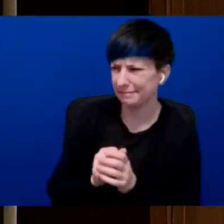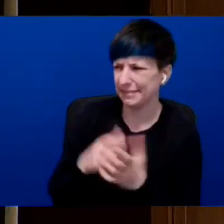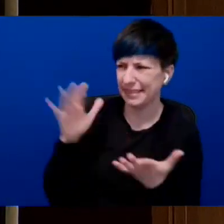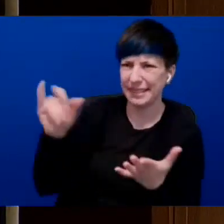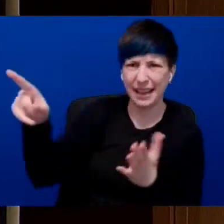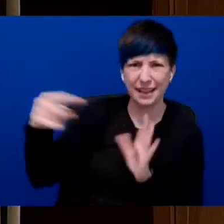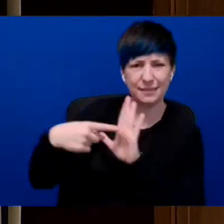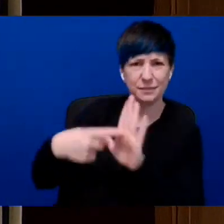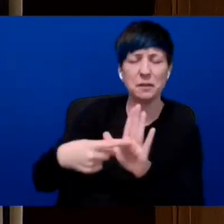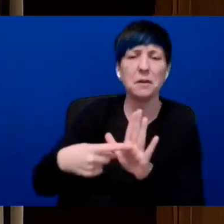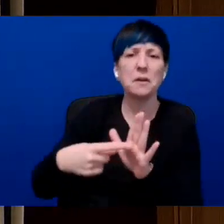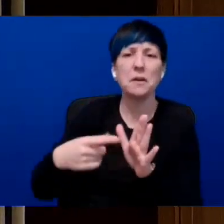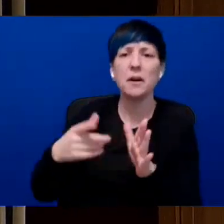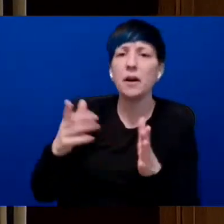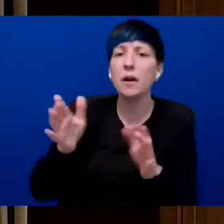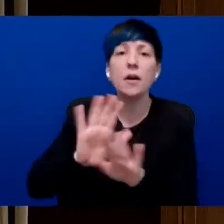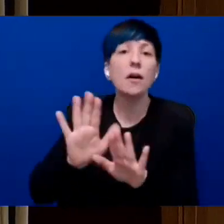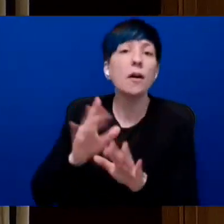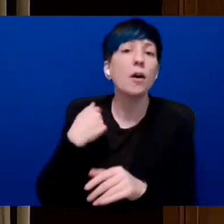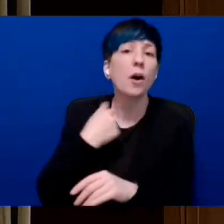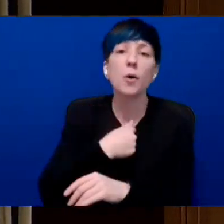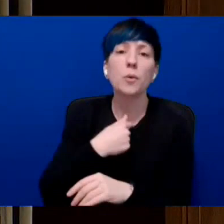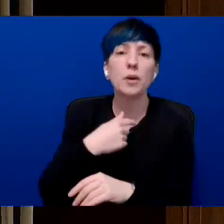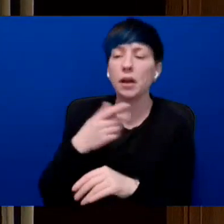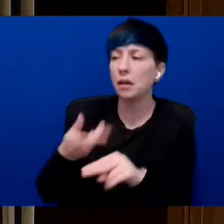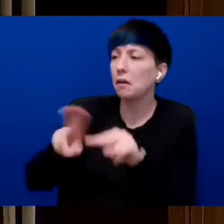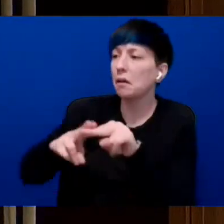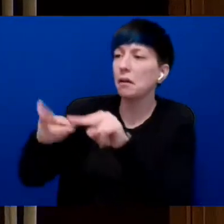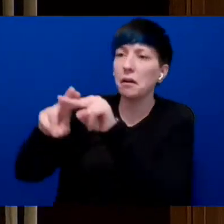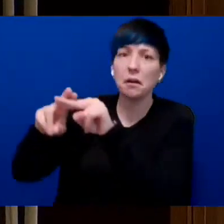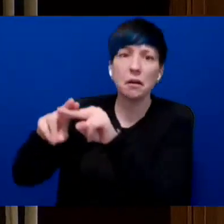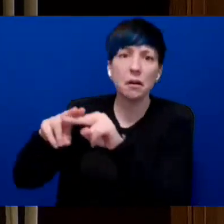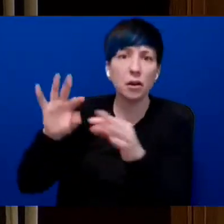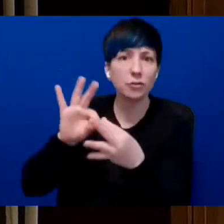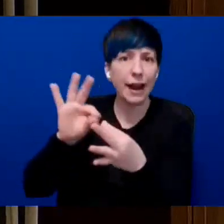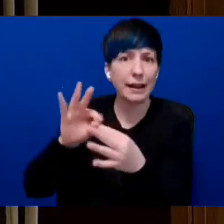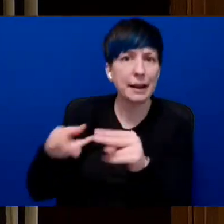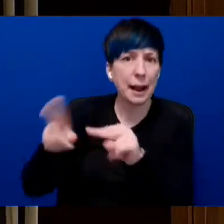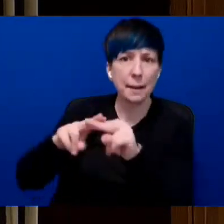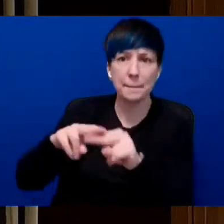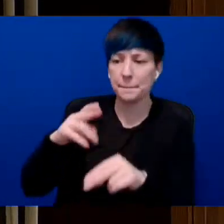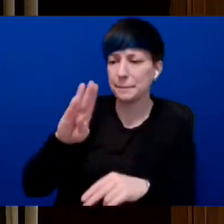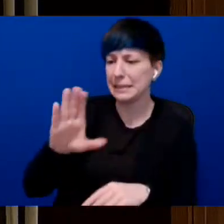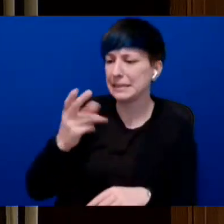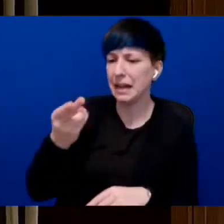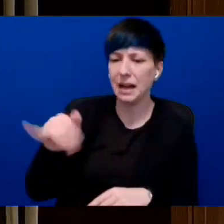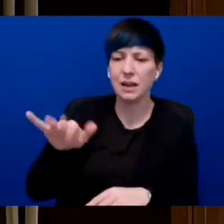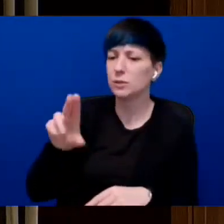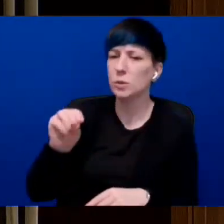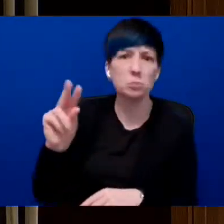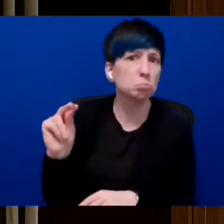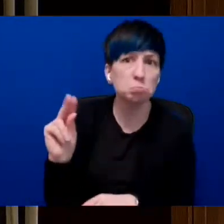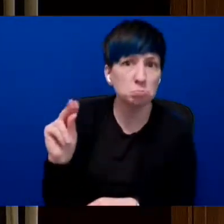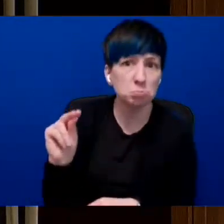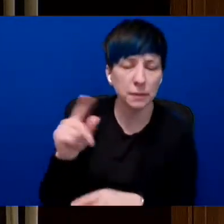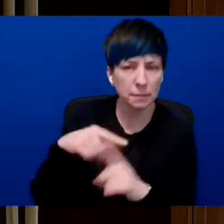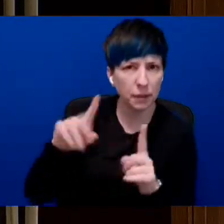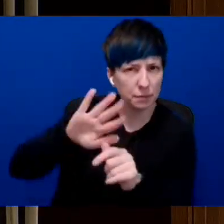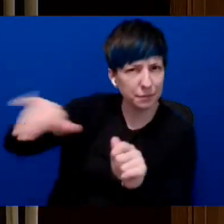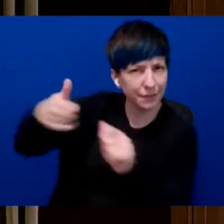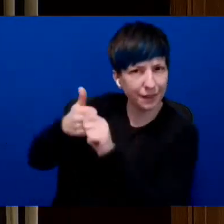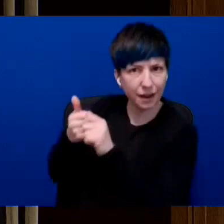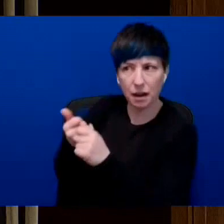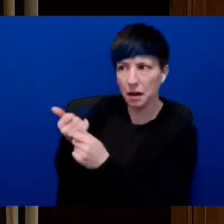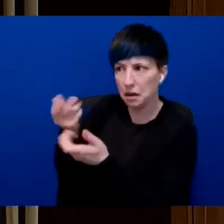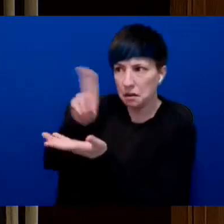future increases will be at the annual rate of inflation, when in fact they are quietly signing cabinet orders that